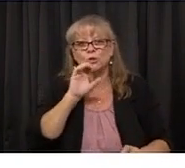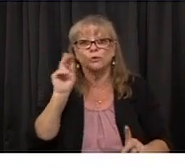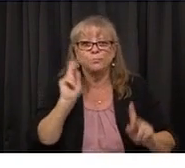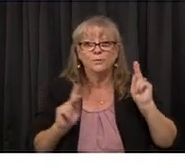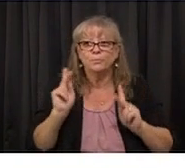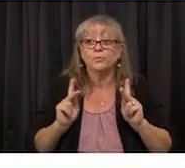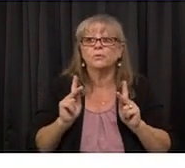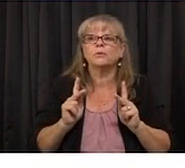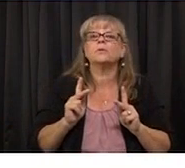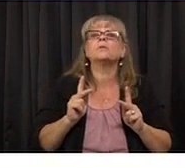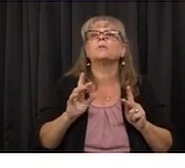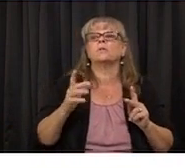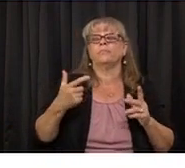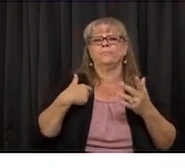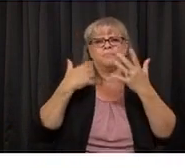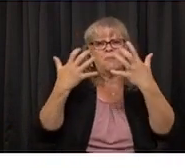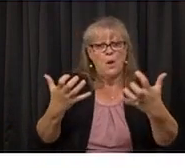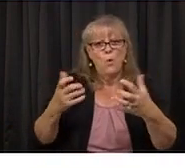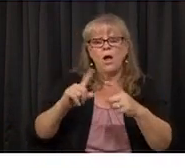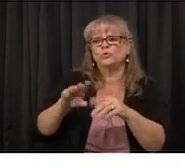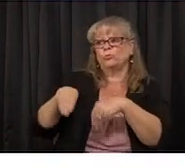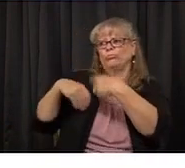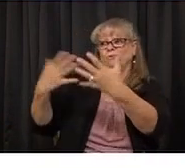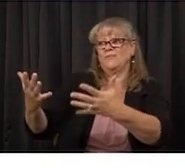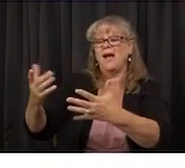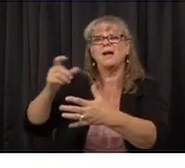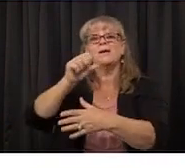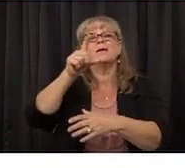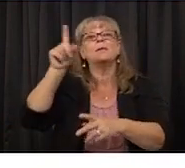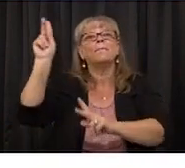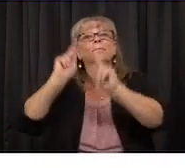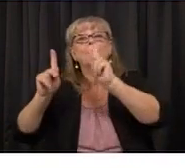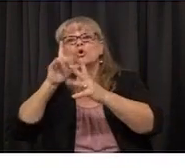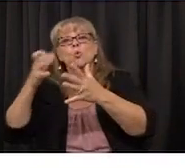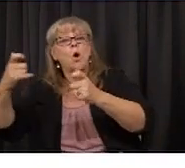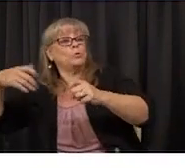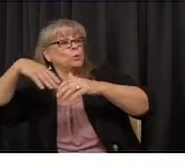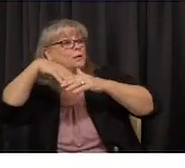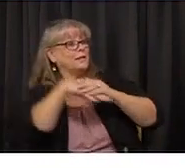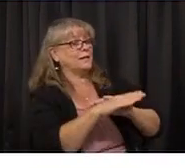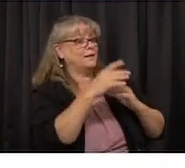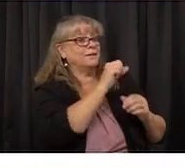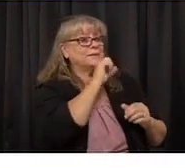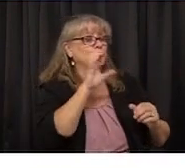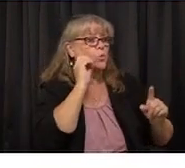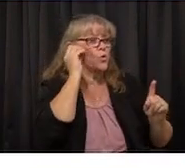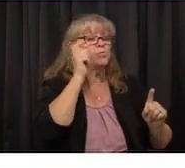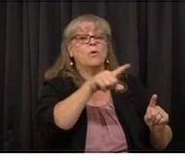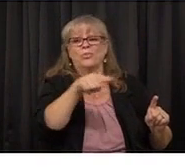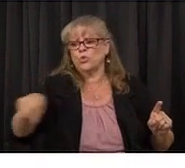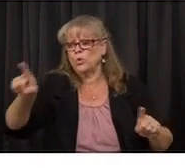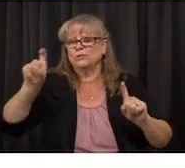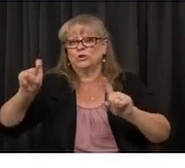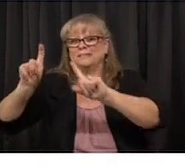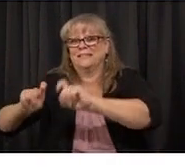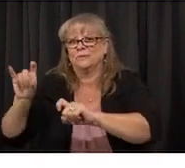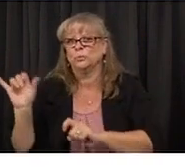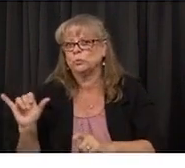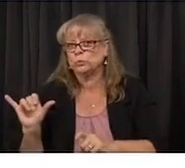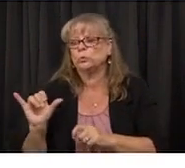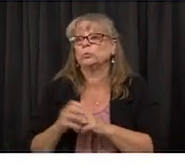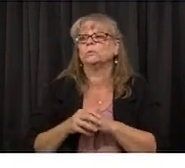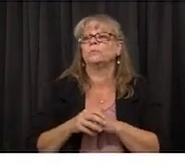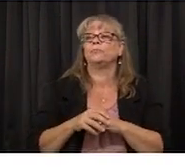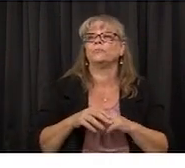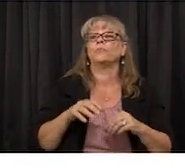outside visitation, we have other protocols for inside when it's necessary, but we value that connectivity